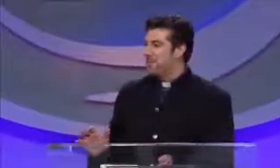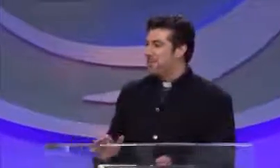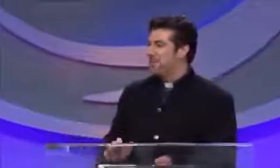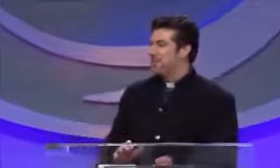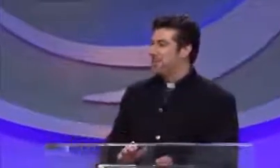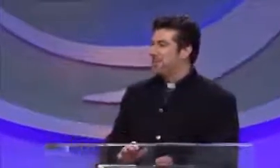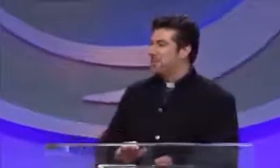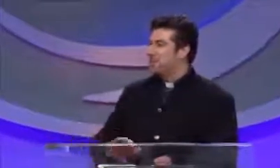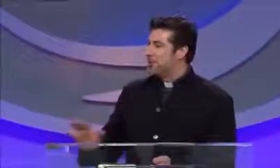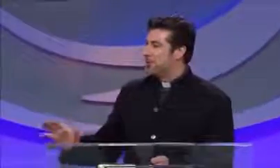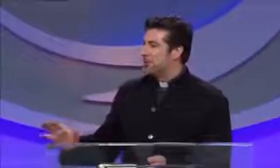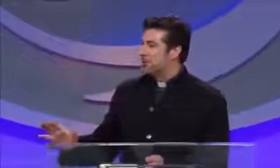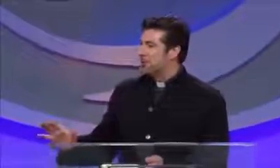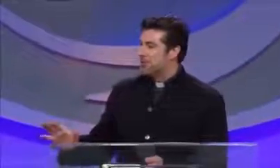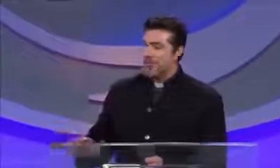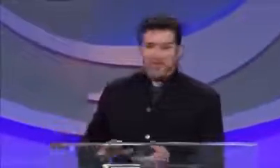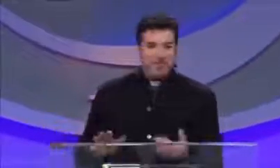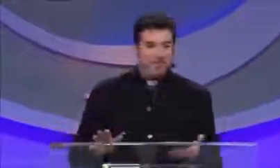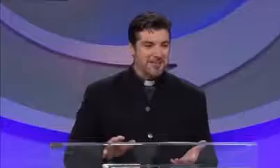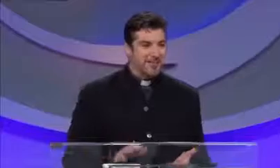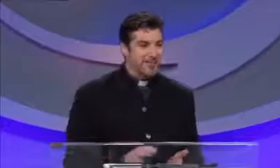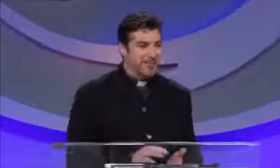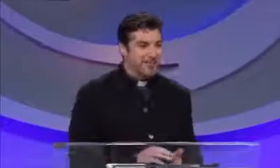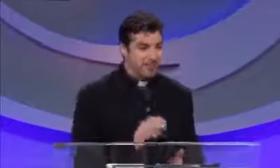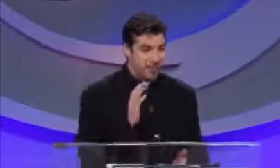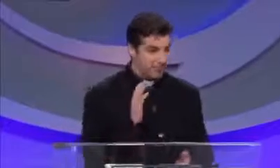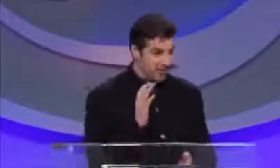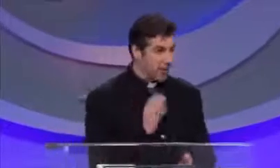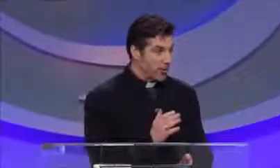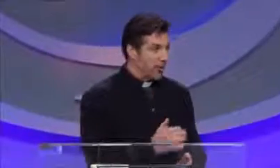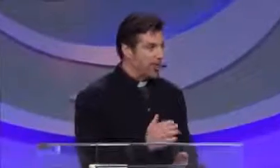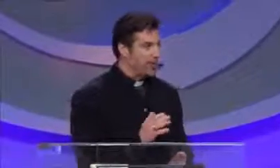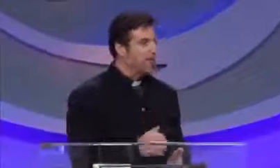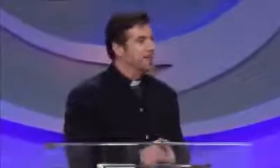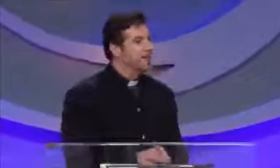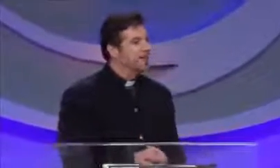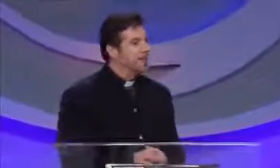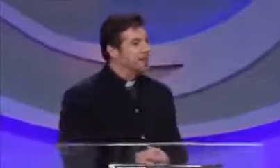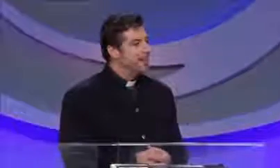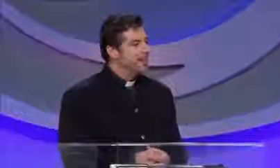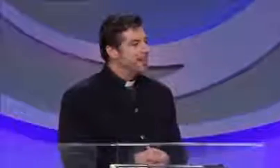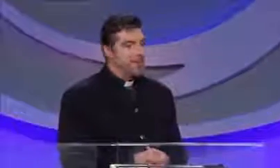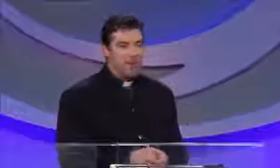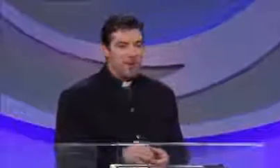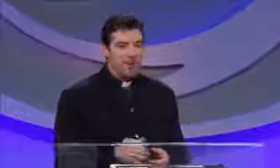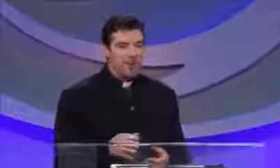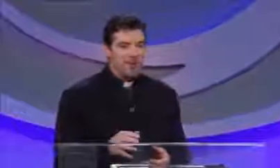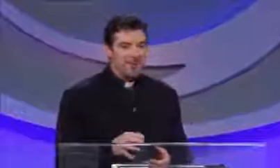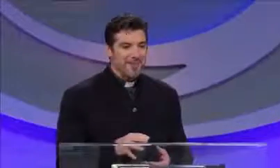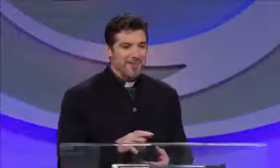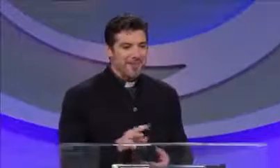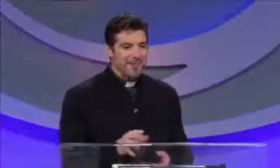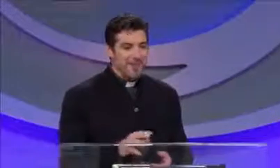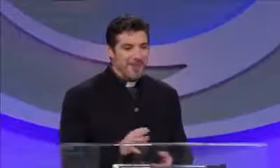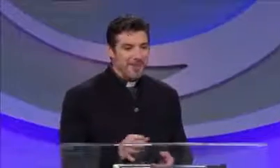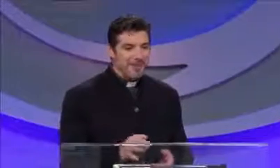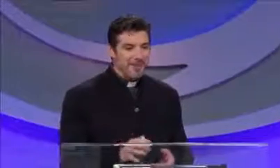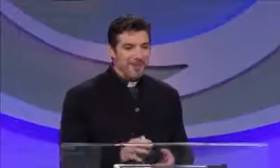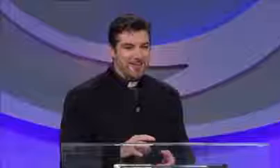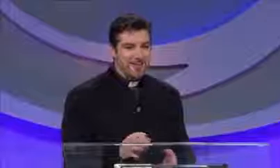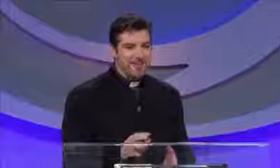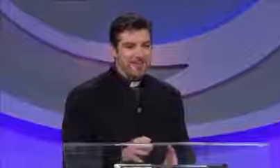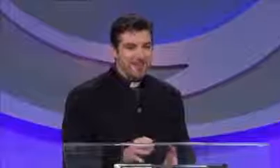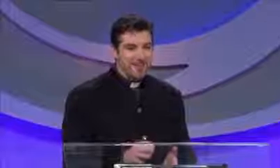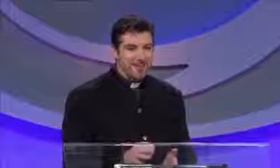out in the morning to do this evangelization, door knocking, we used to watch this